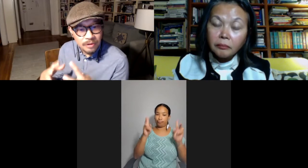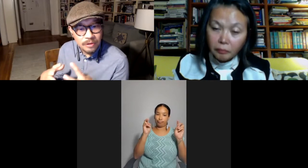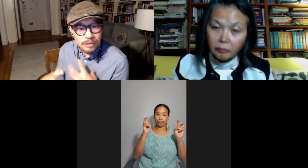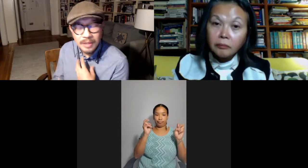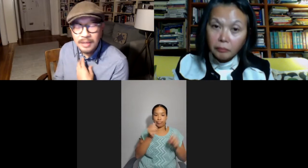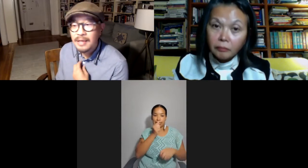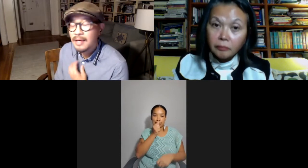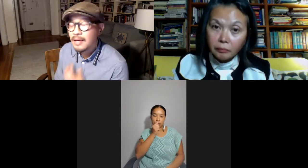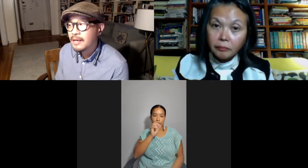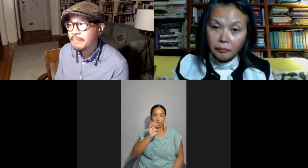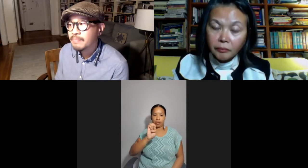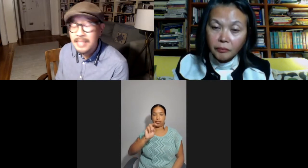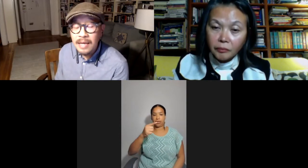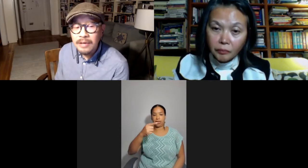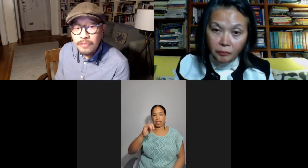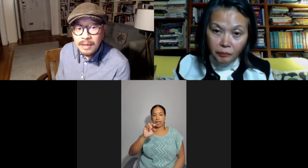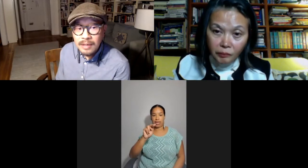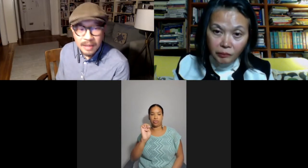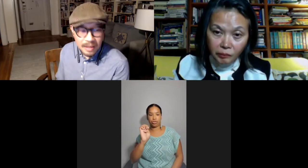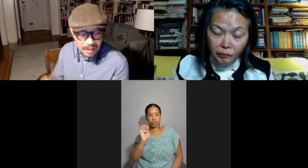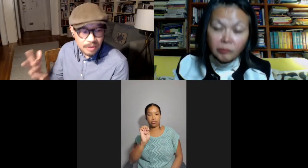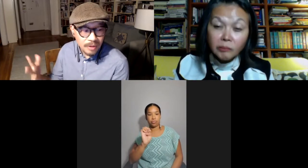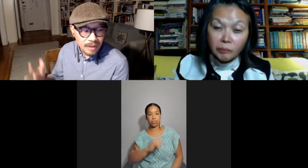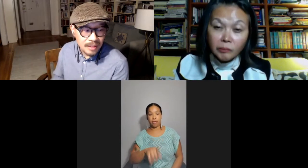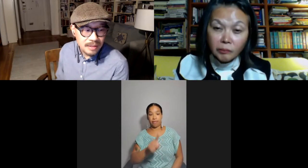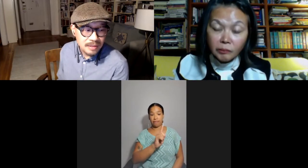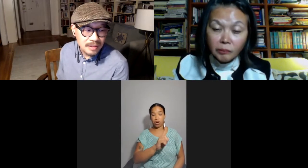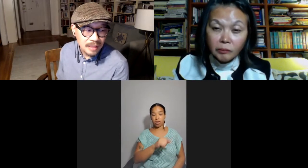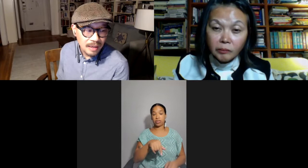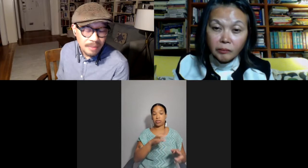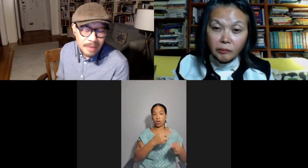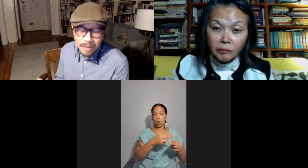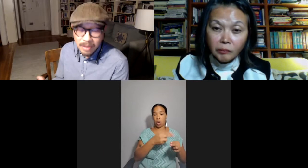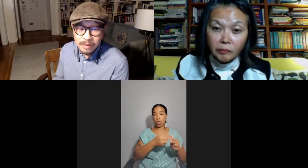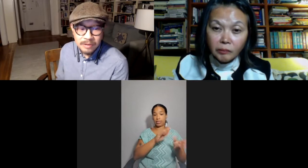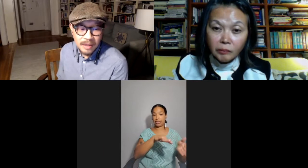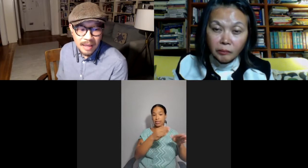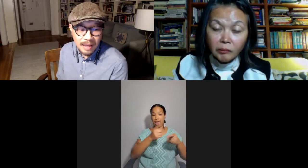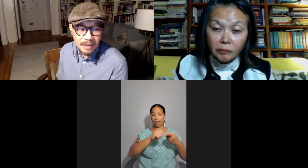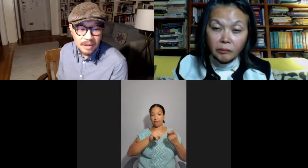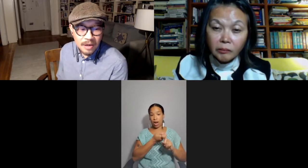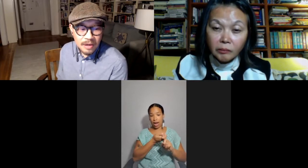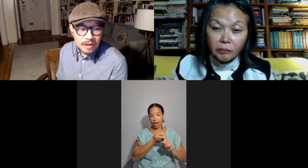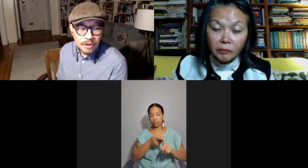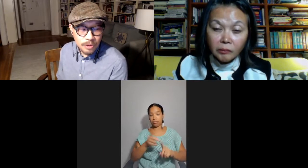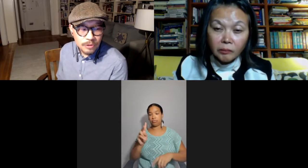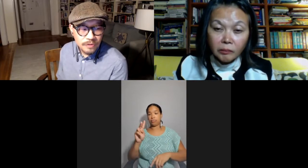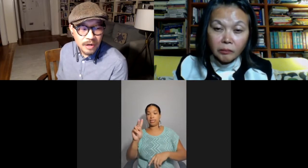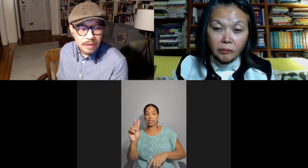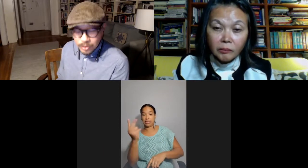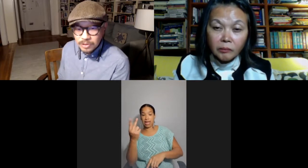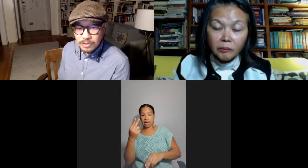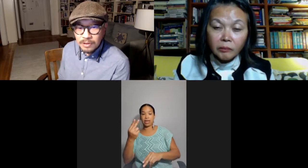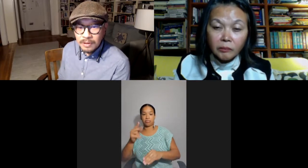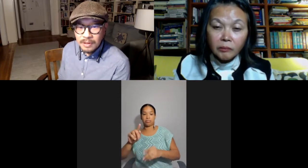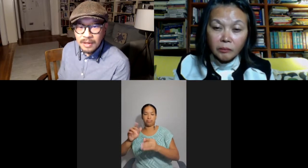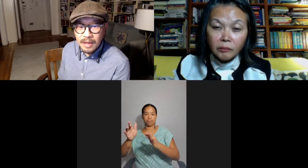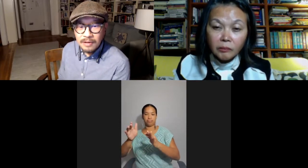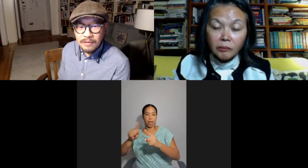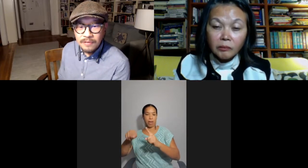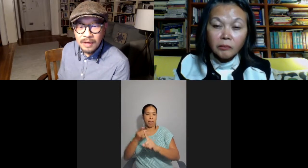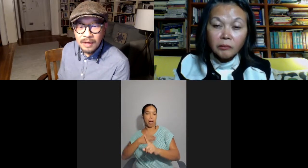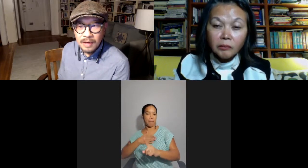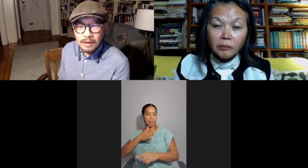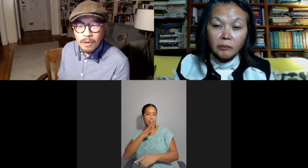Autobiographical Interlude, Dead Friend, and the other one is about my mother. And those are very personal,